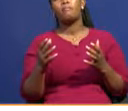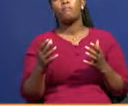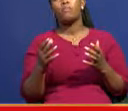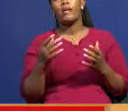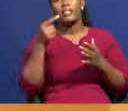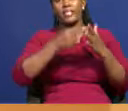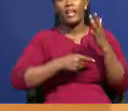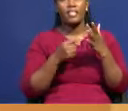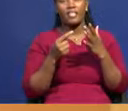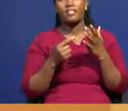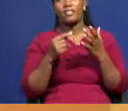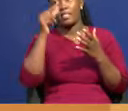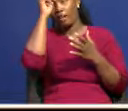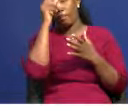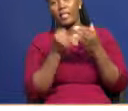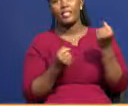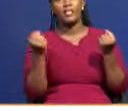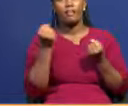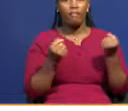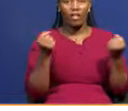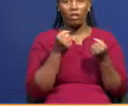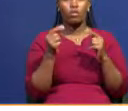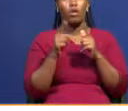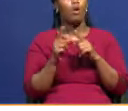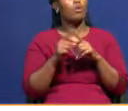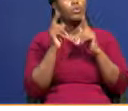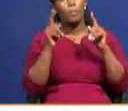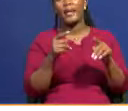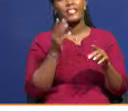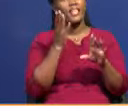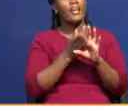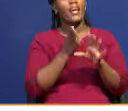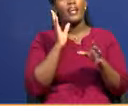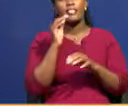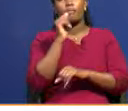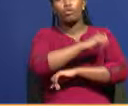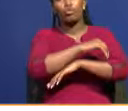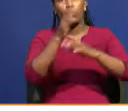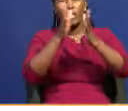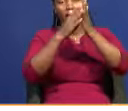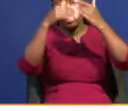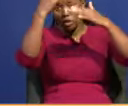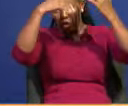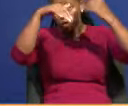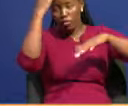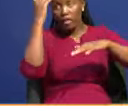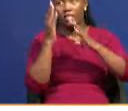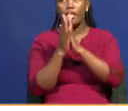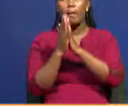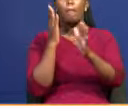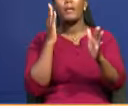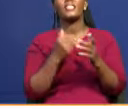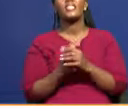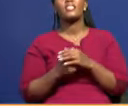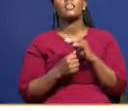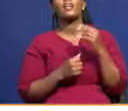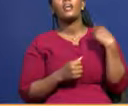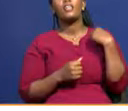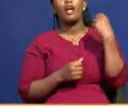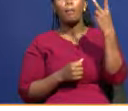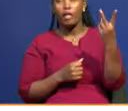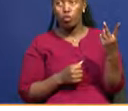government vehicle, mm-hmm. they should also exempt school buses mm-hmm. and university buses. Okay. Number two, going forward,